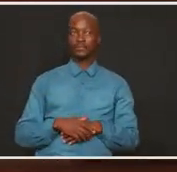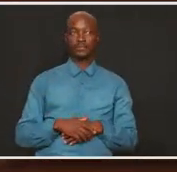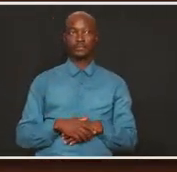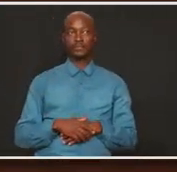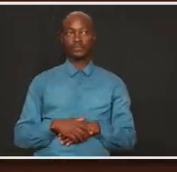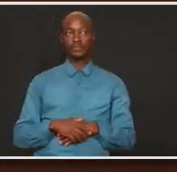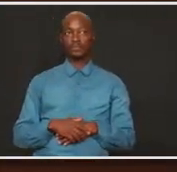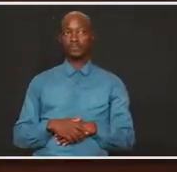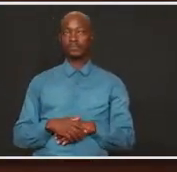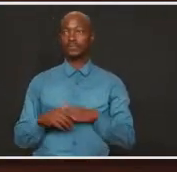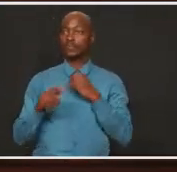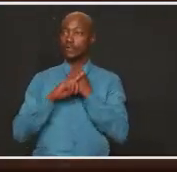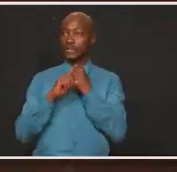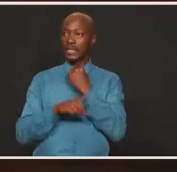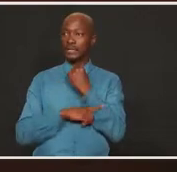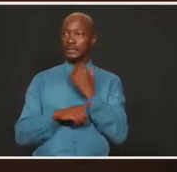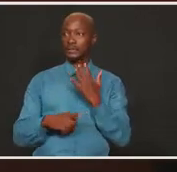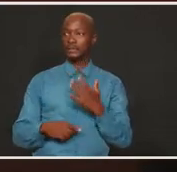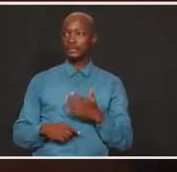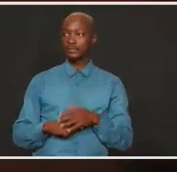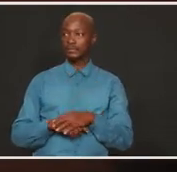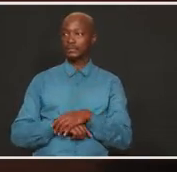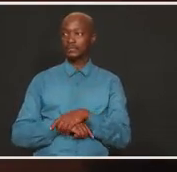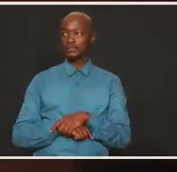coming for the last time this site